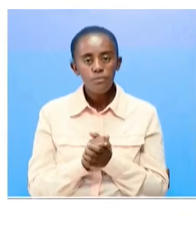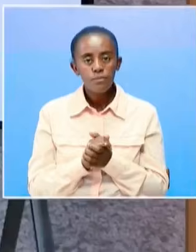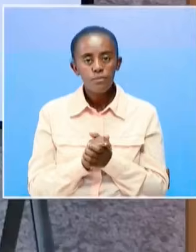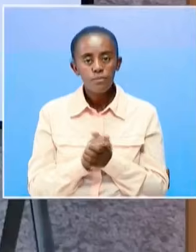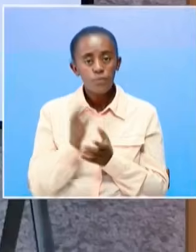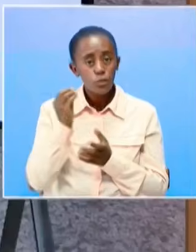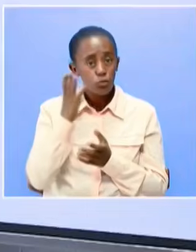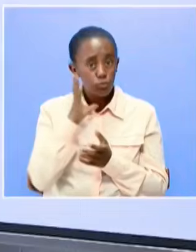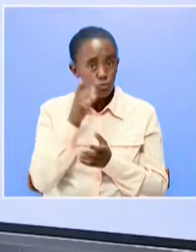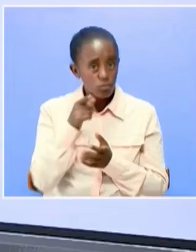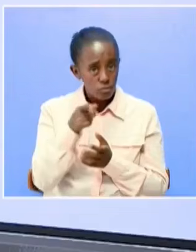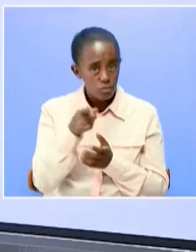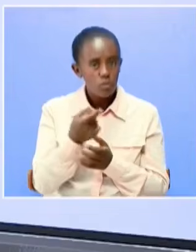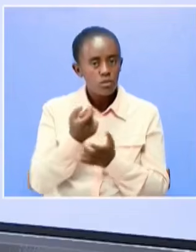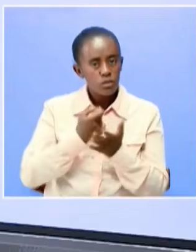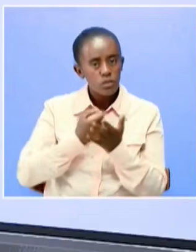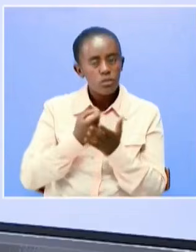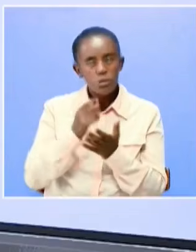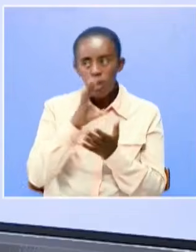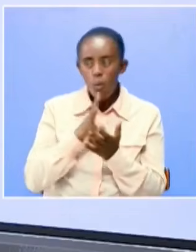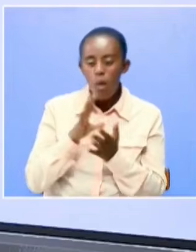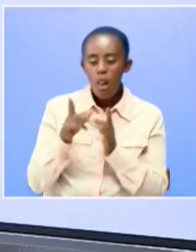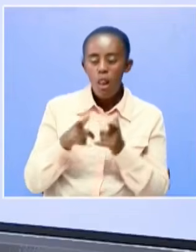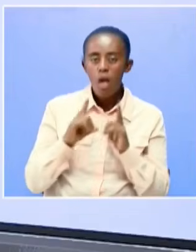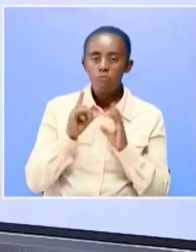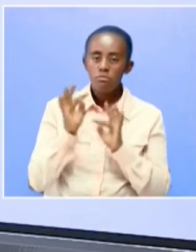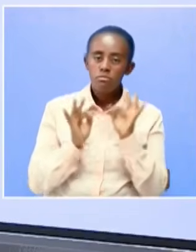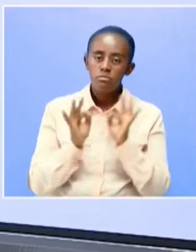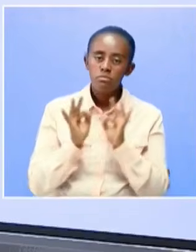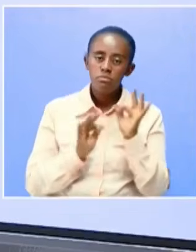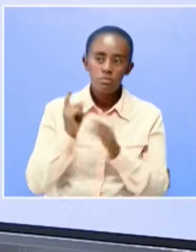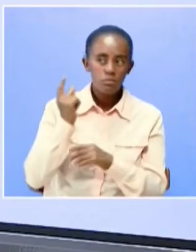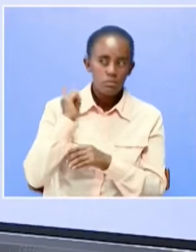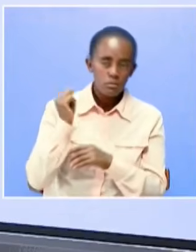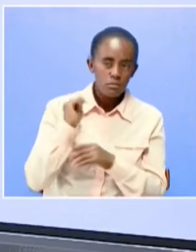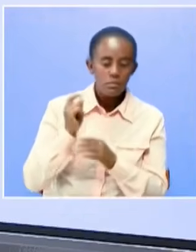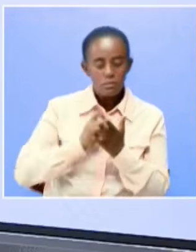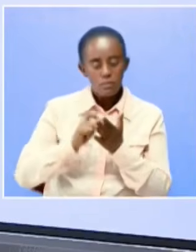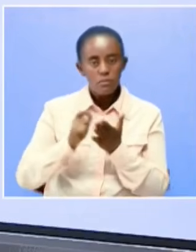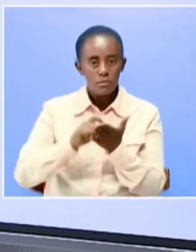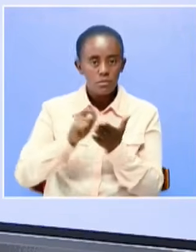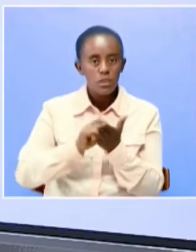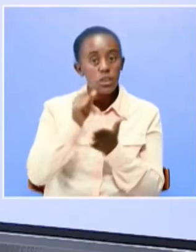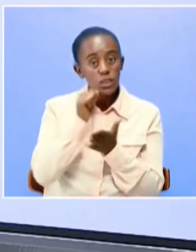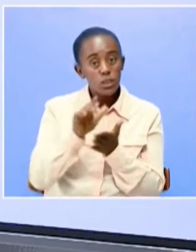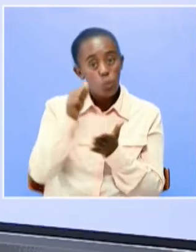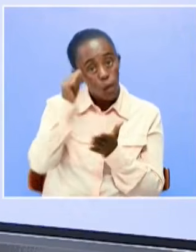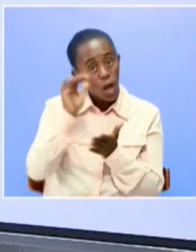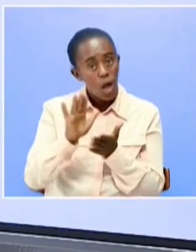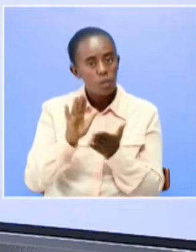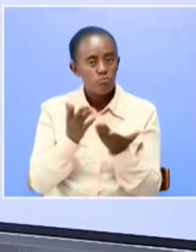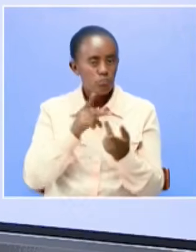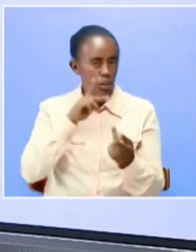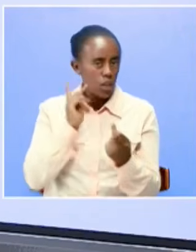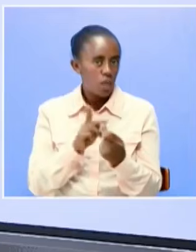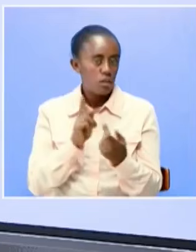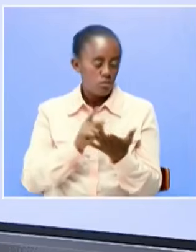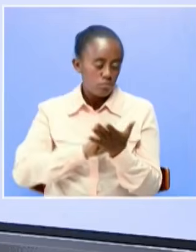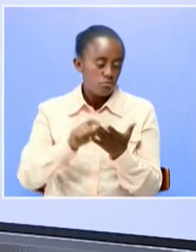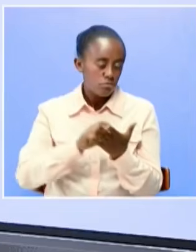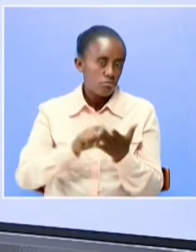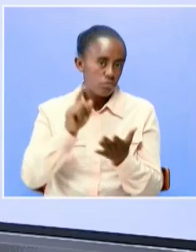Don't forget, while you are writing about someone's life history, so you have to put his or her achievement, her successes.